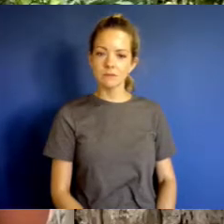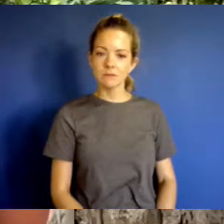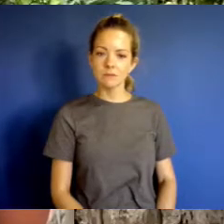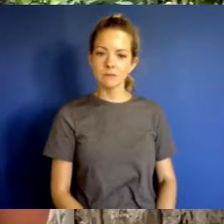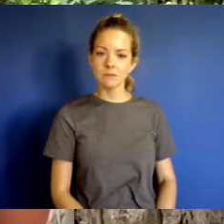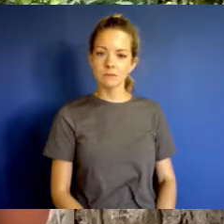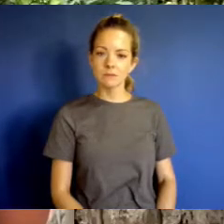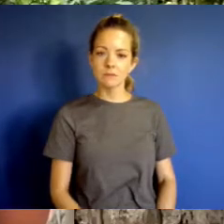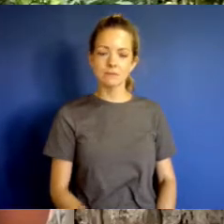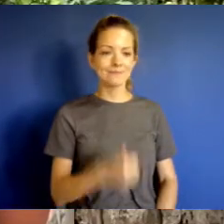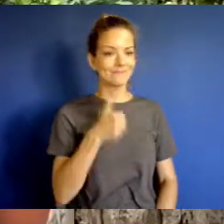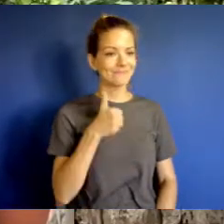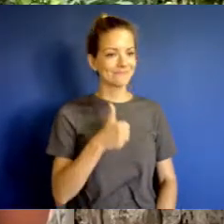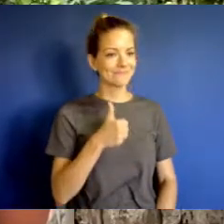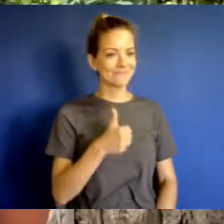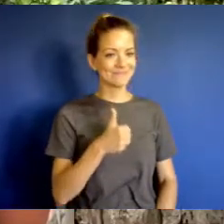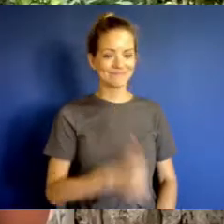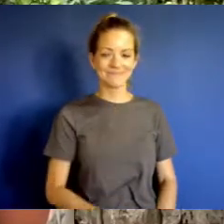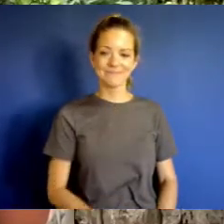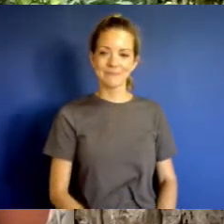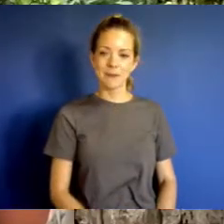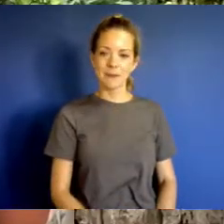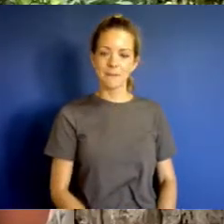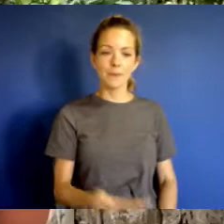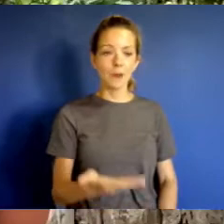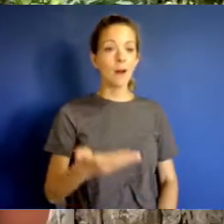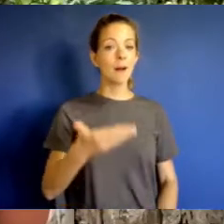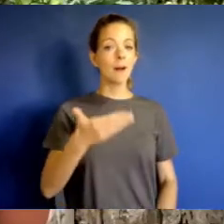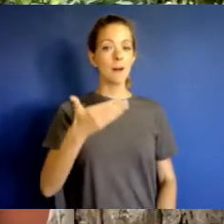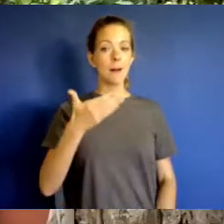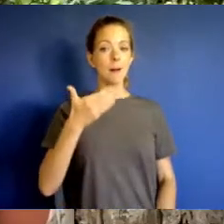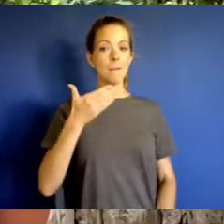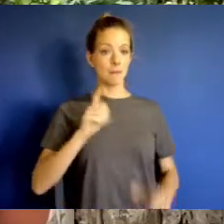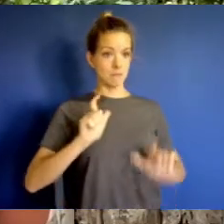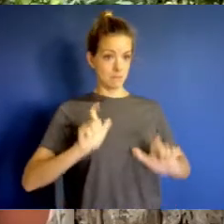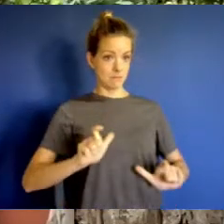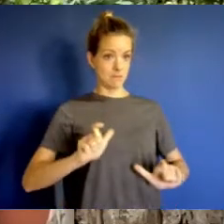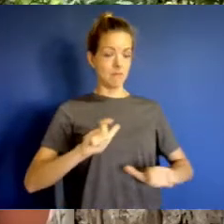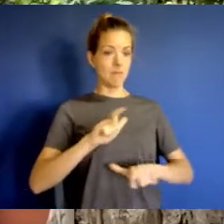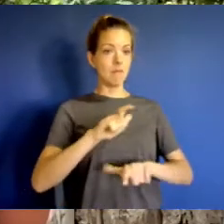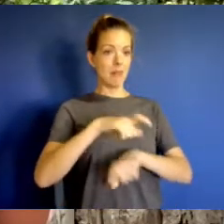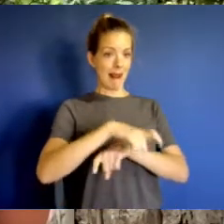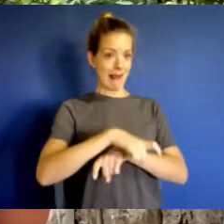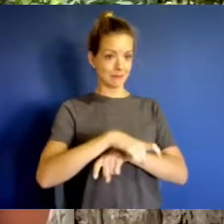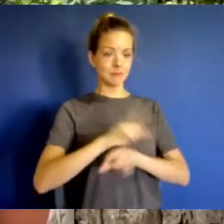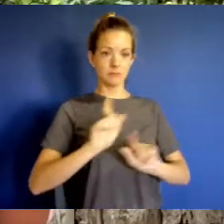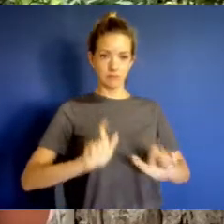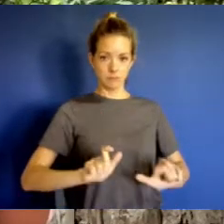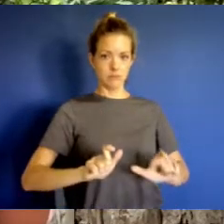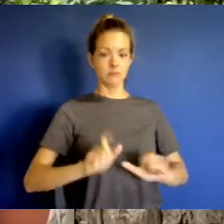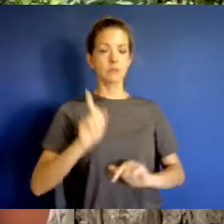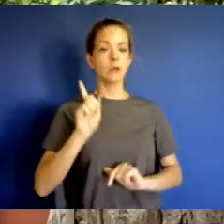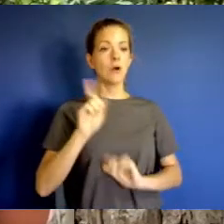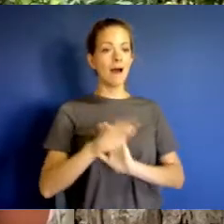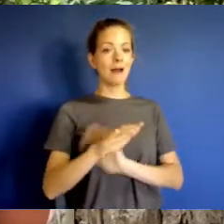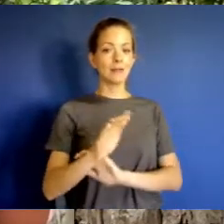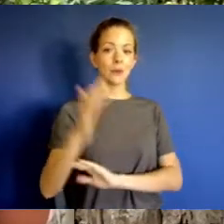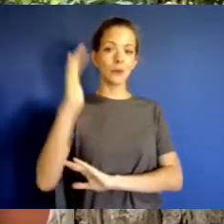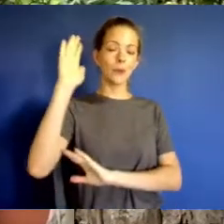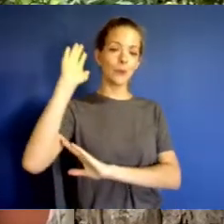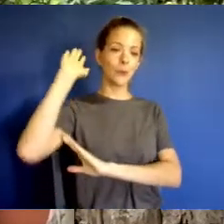Okay, good. Come up, leave your legs where they are. Bring your hand up, your right